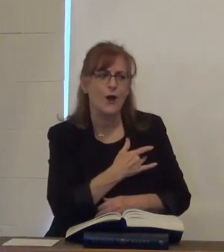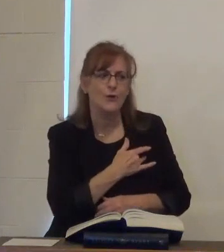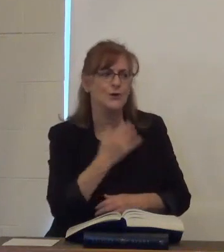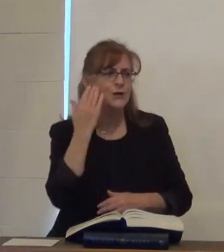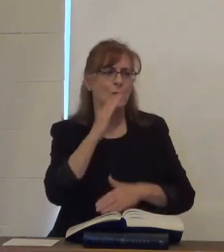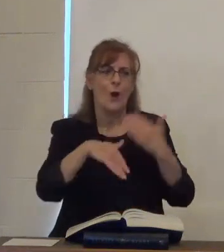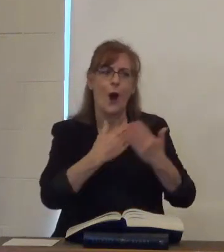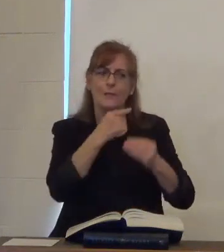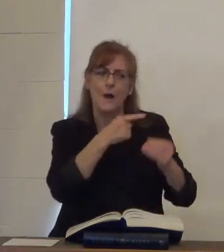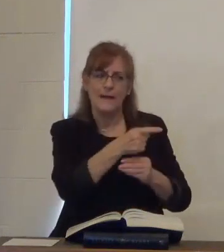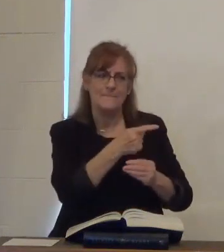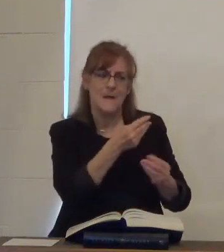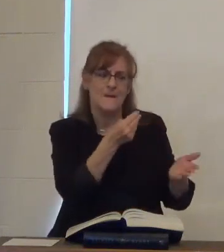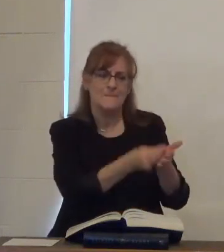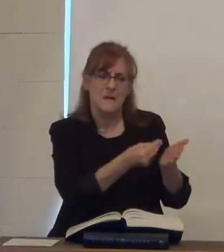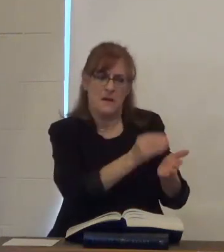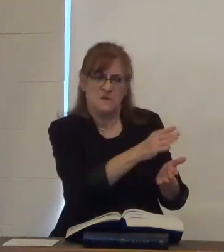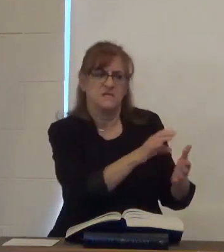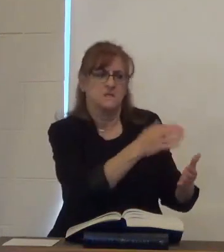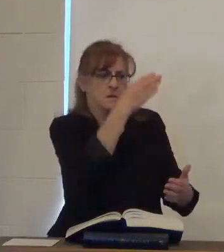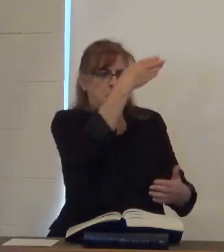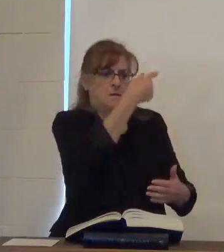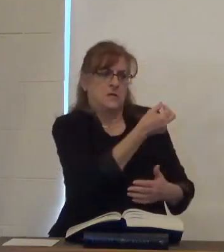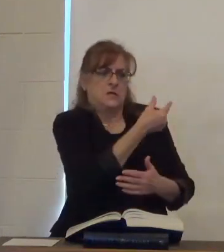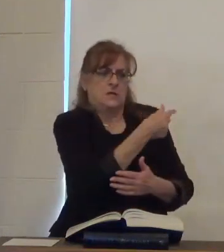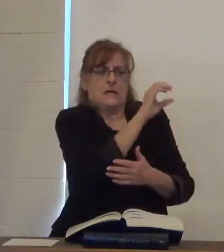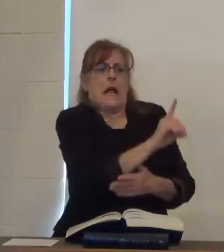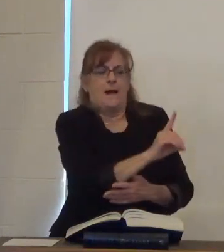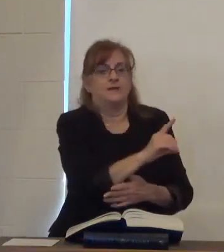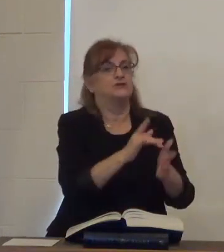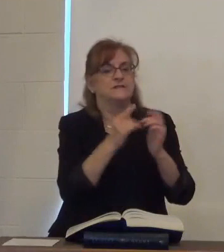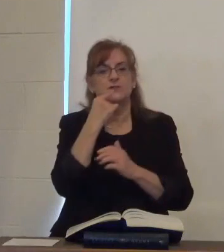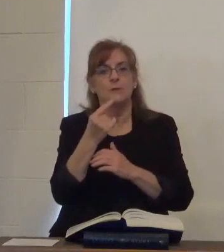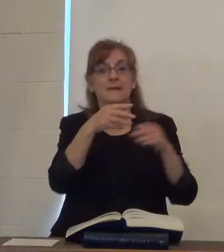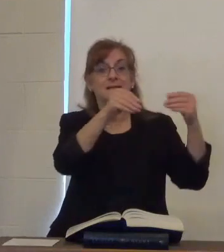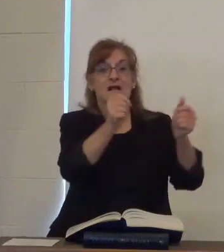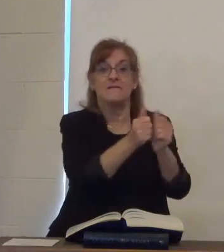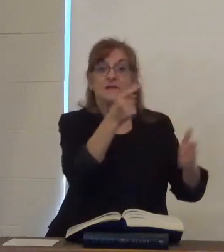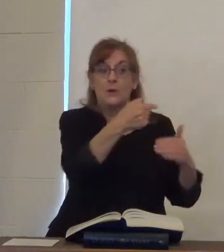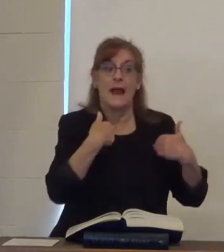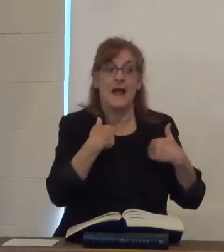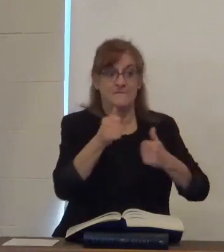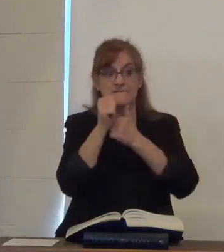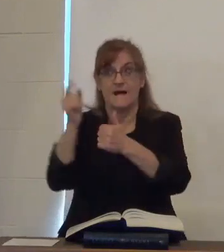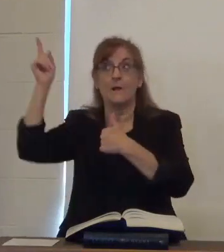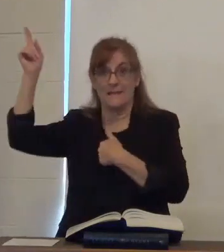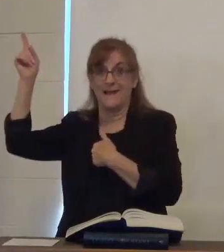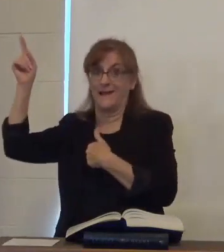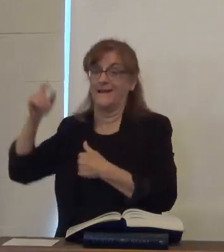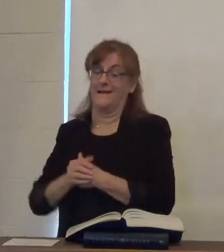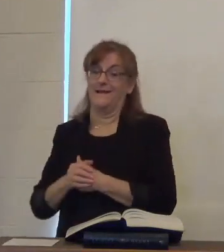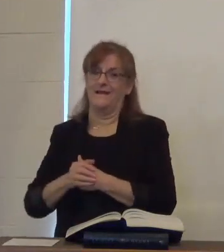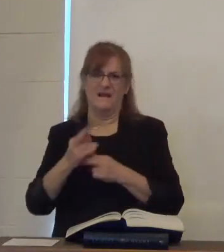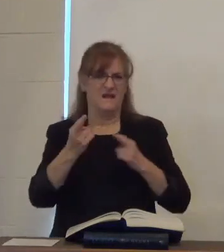living for himself, and money was his God. And so Jesus said, sell all you have and follow me. And the